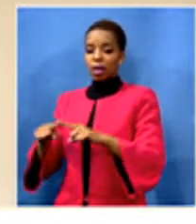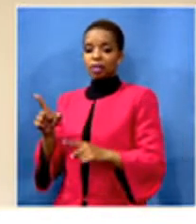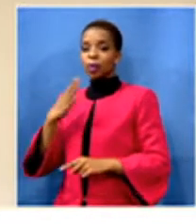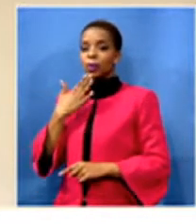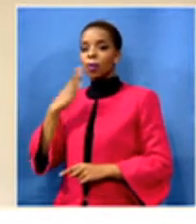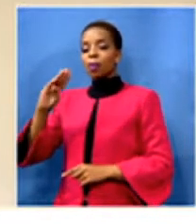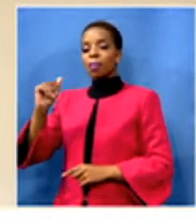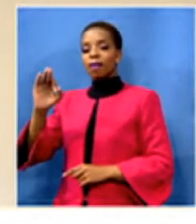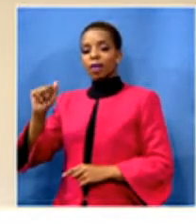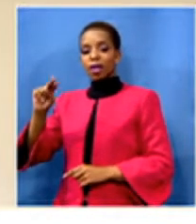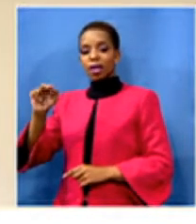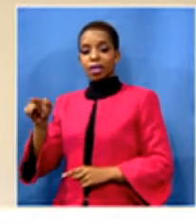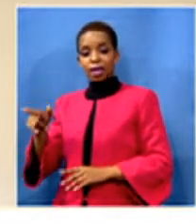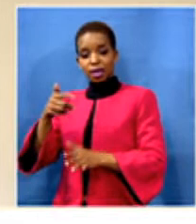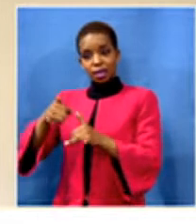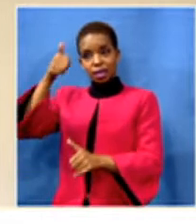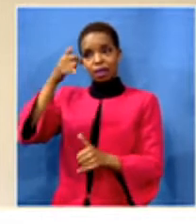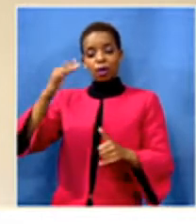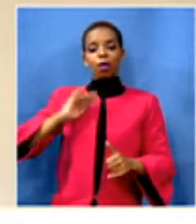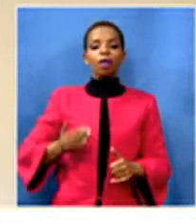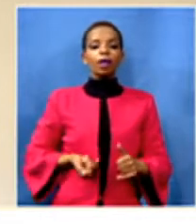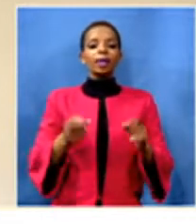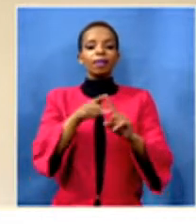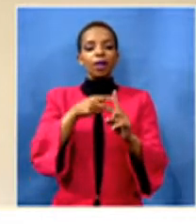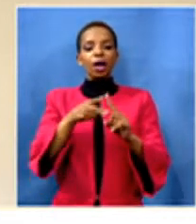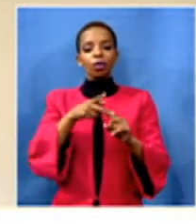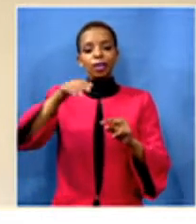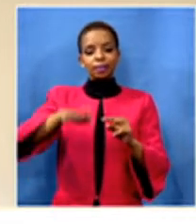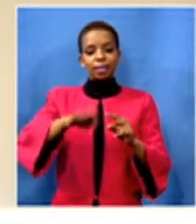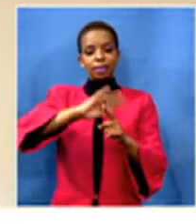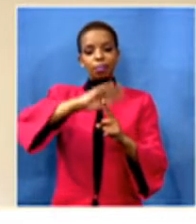he's the head of the Family Violence, Child Protection and